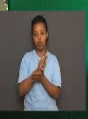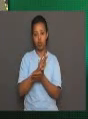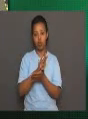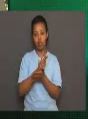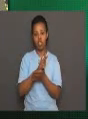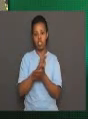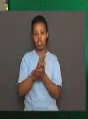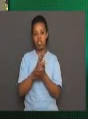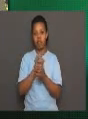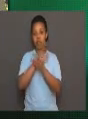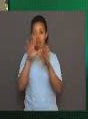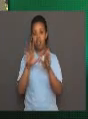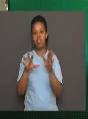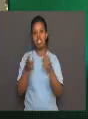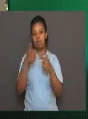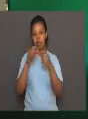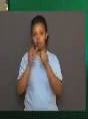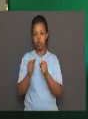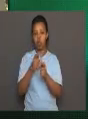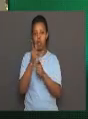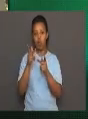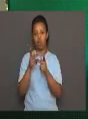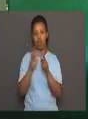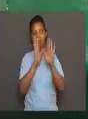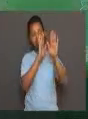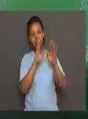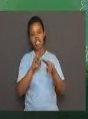a light source, like a window.